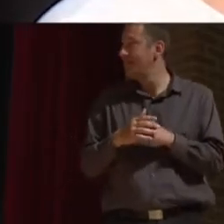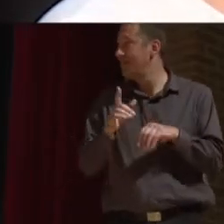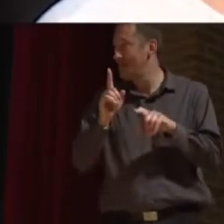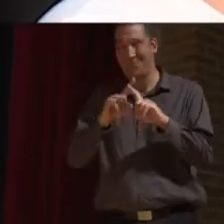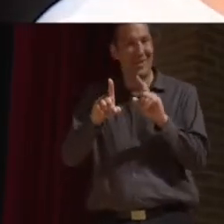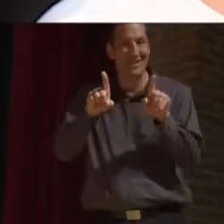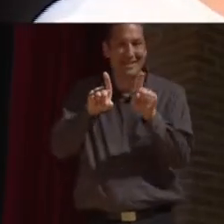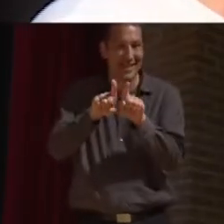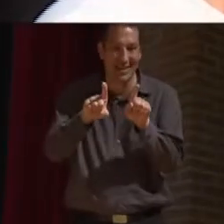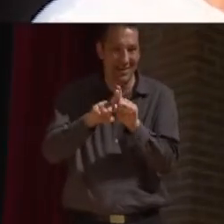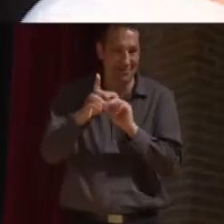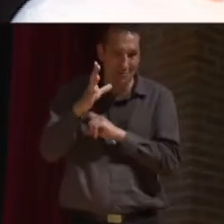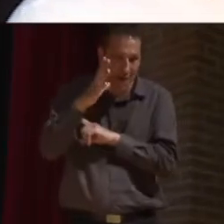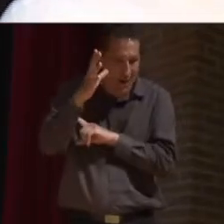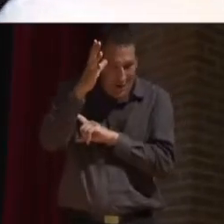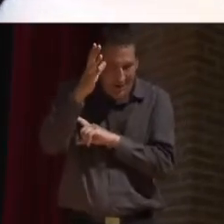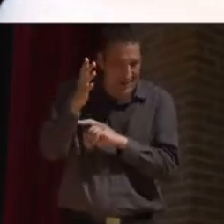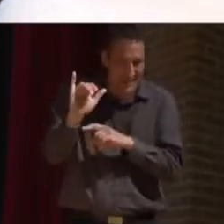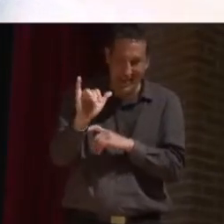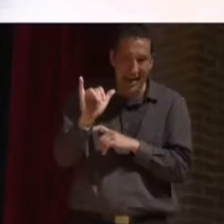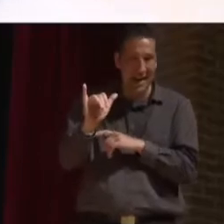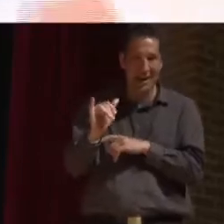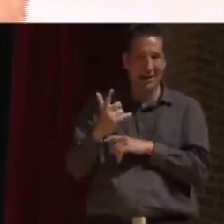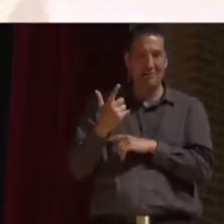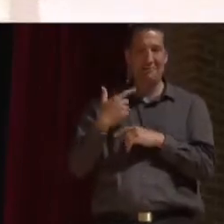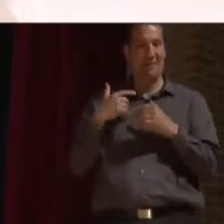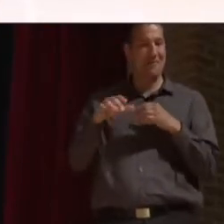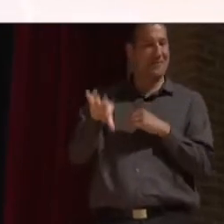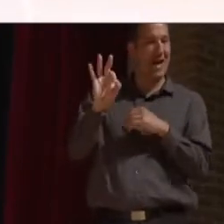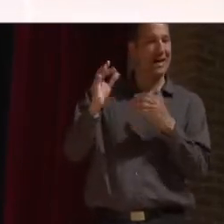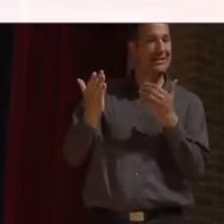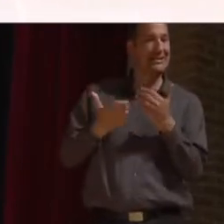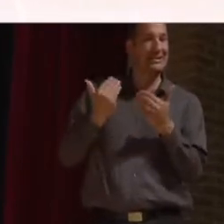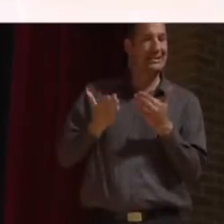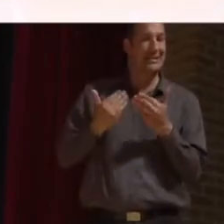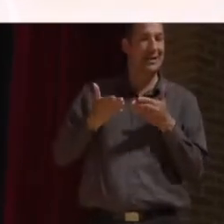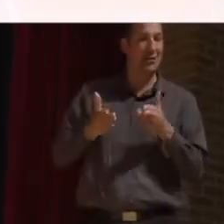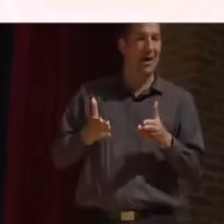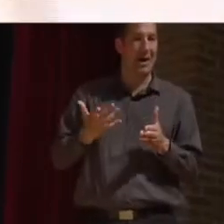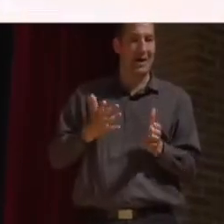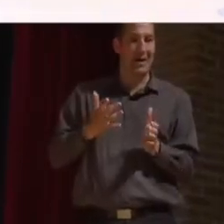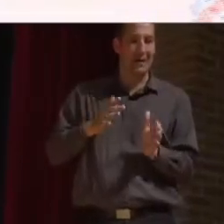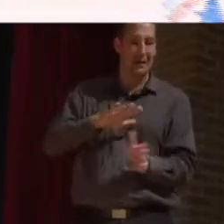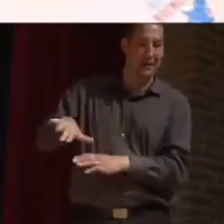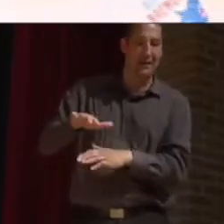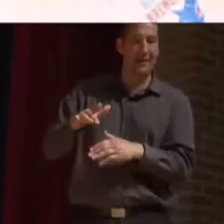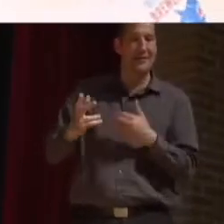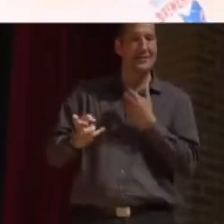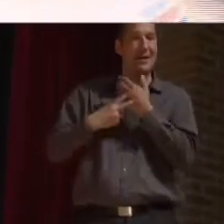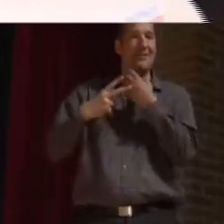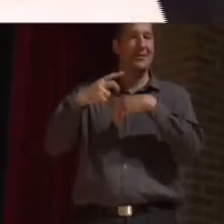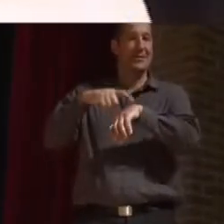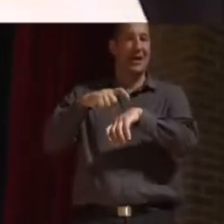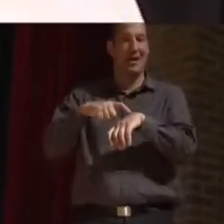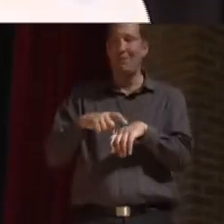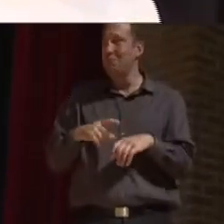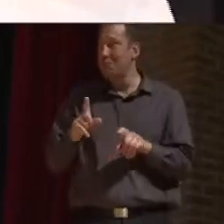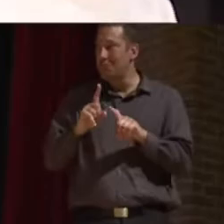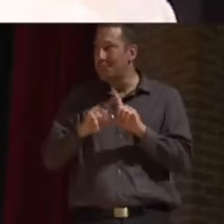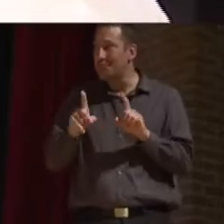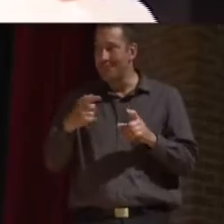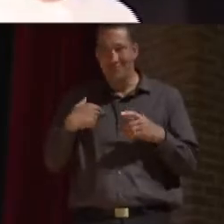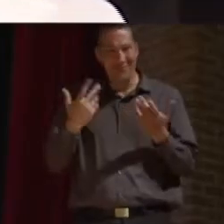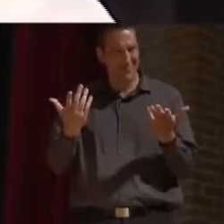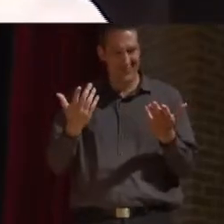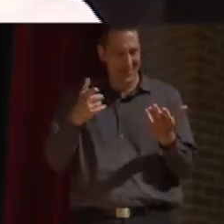parenting. That's what I was going to say. There's the hard that'll pay off later. So. Yeah. And then I want to go back and ask Katie, Katie, why is it that you can take initiative